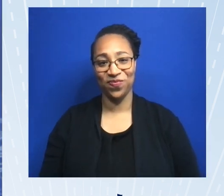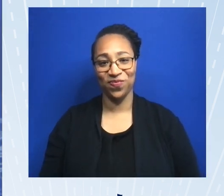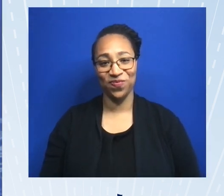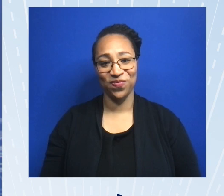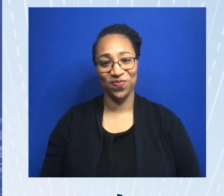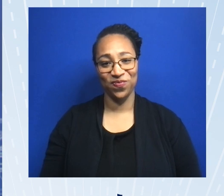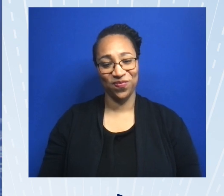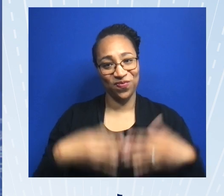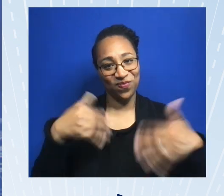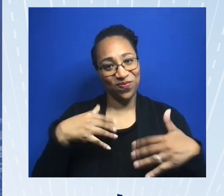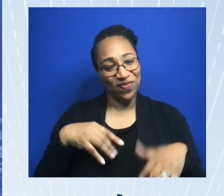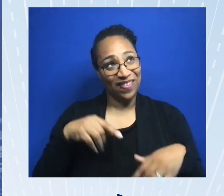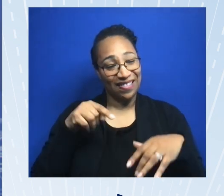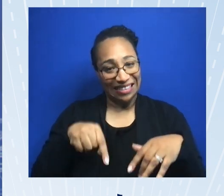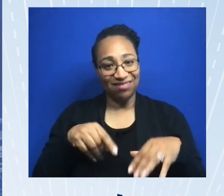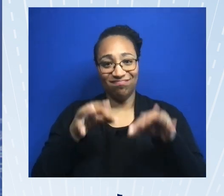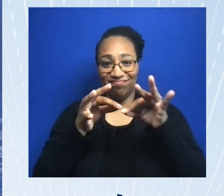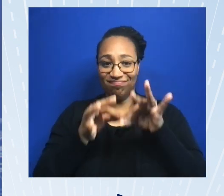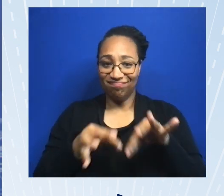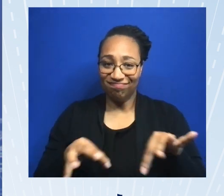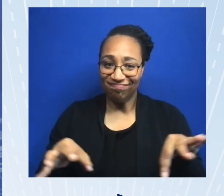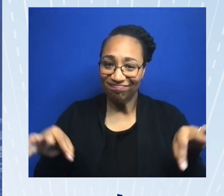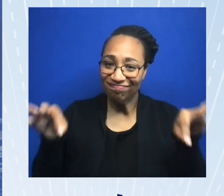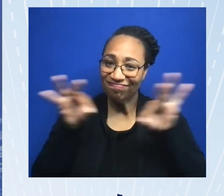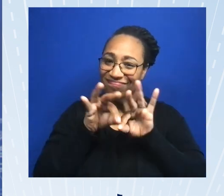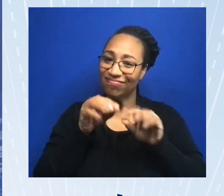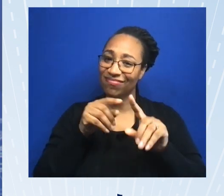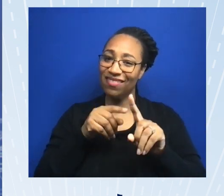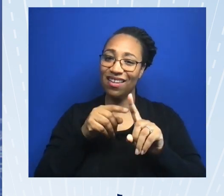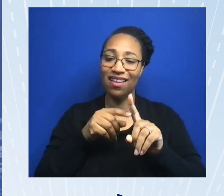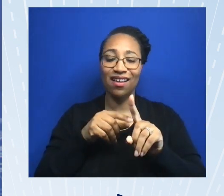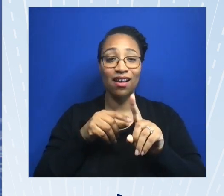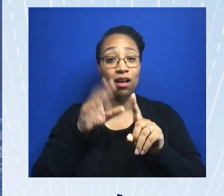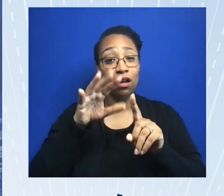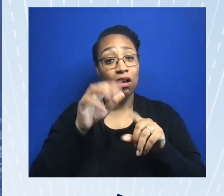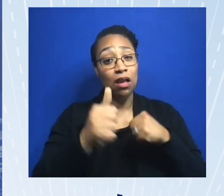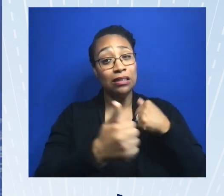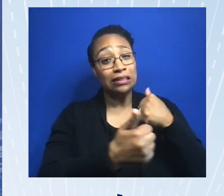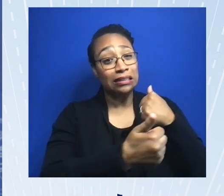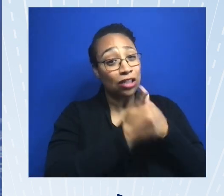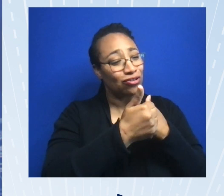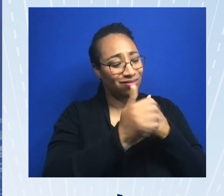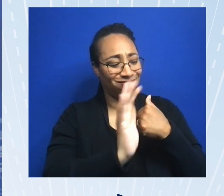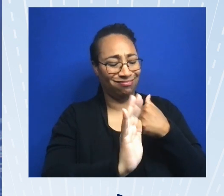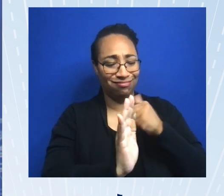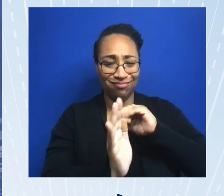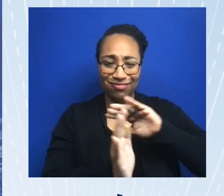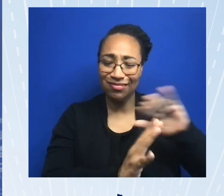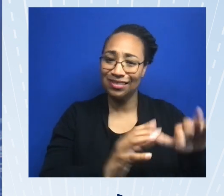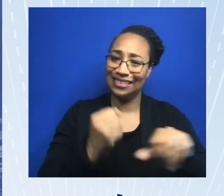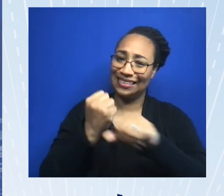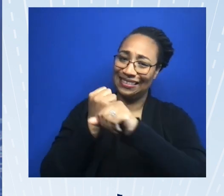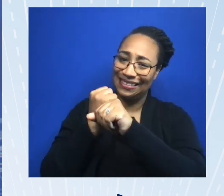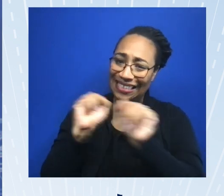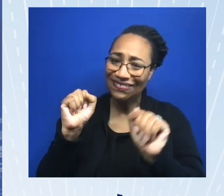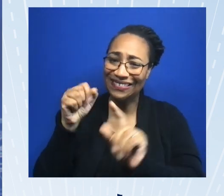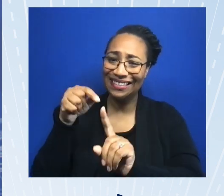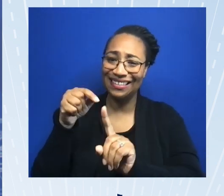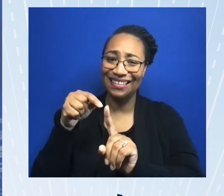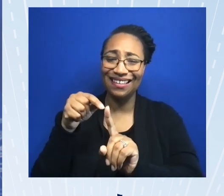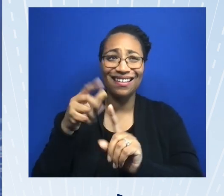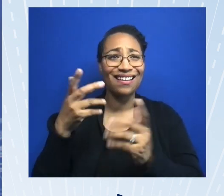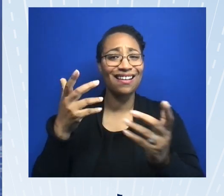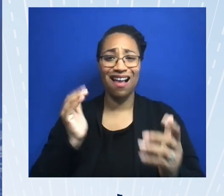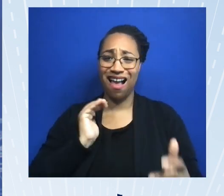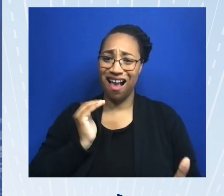not just the safety of Jews, but the strength of our democracy. Here again, history is instructive, telling